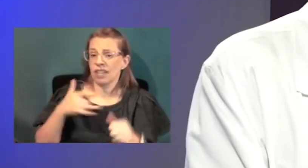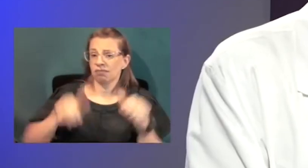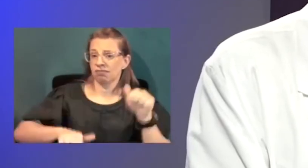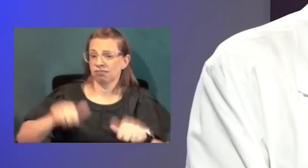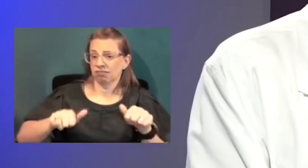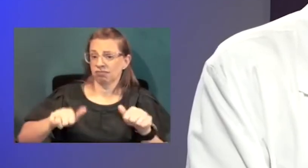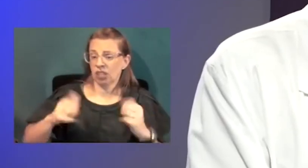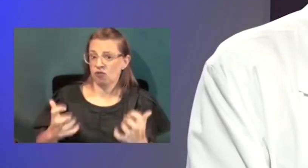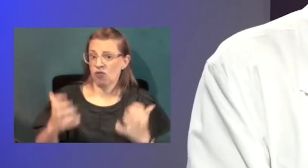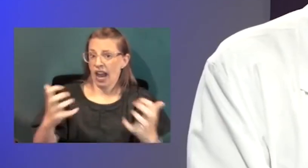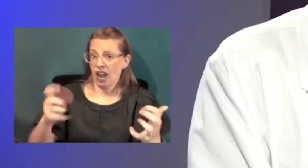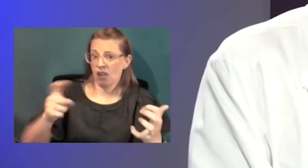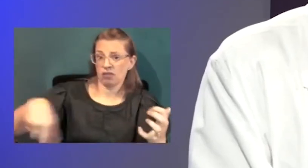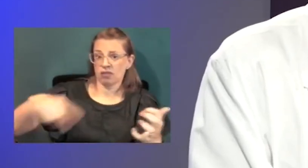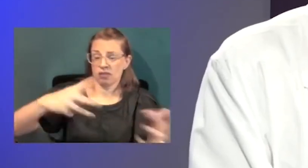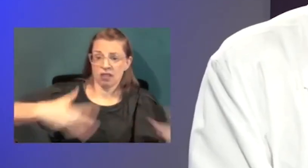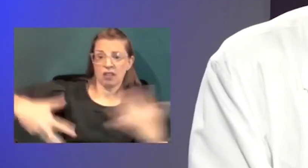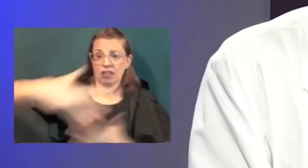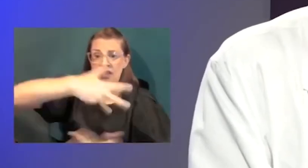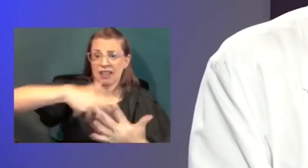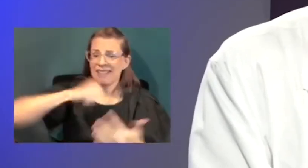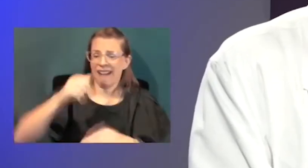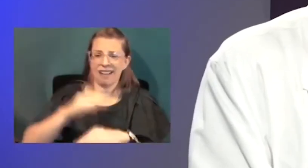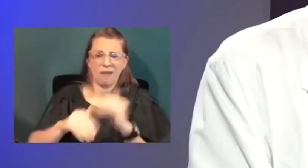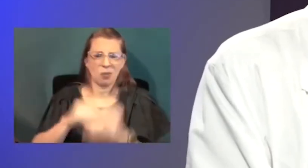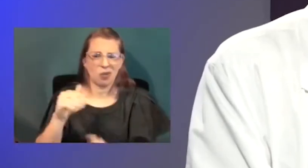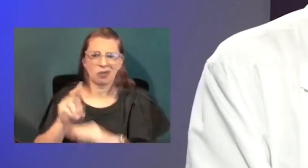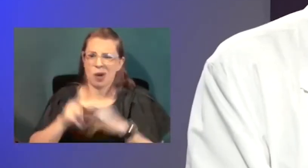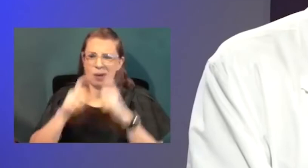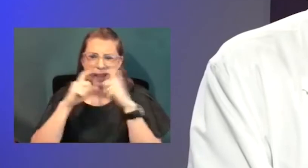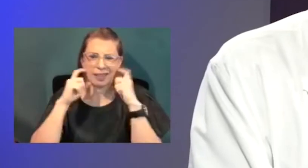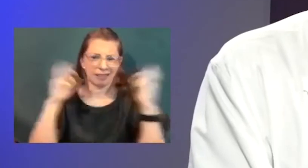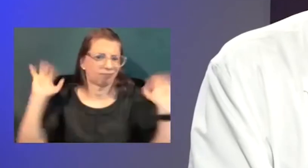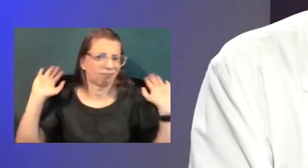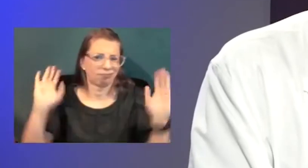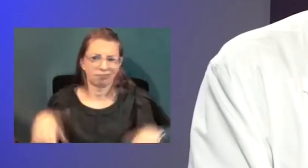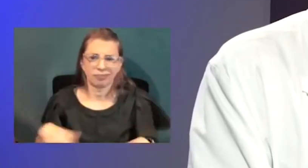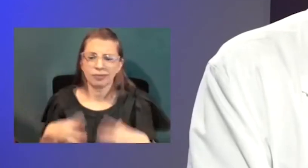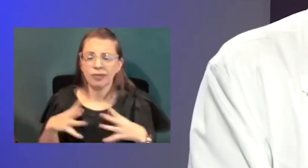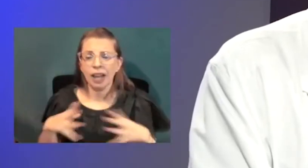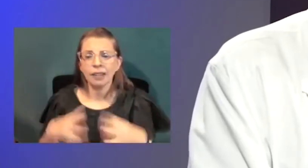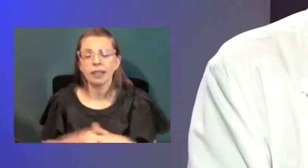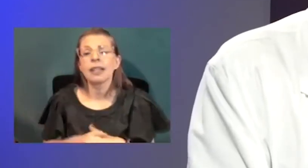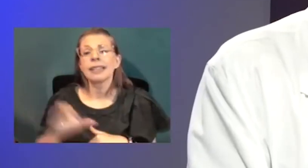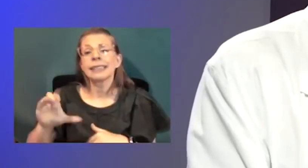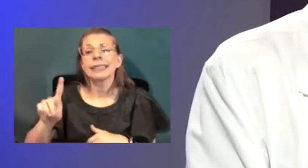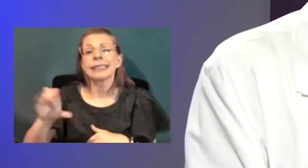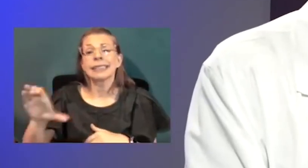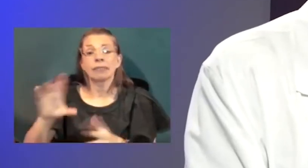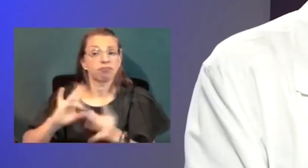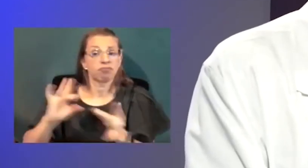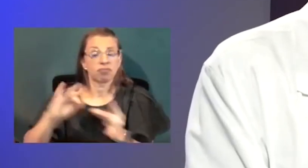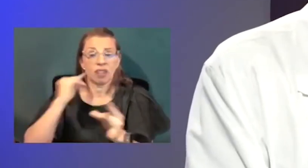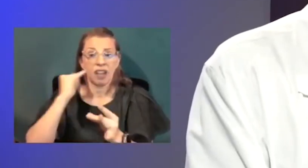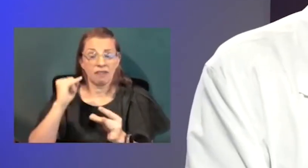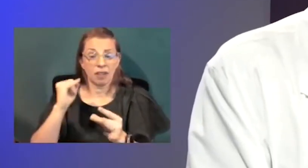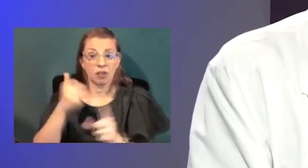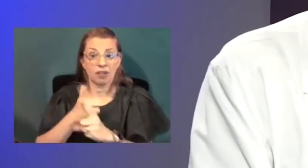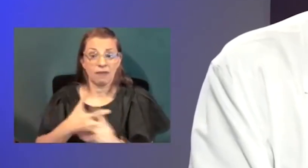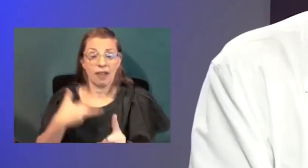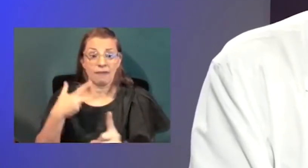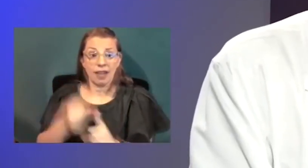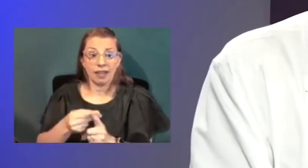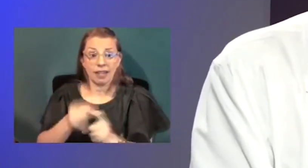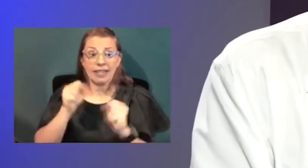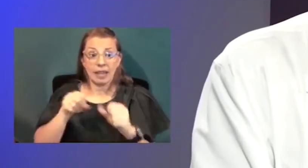there's a lot of people and you're just not comfortable, just put a mask on. That is okay. The CDC has said if you're vaccinated, you can go indoors and you can not have a mask